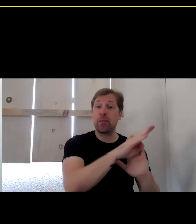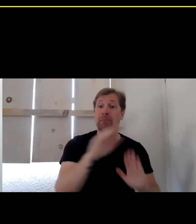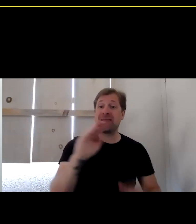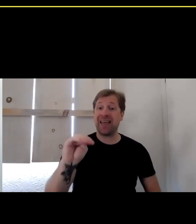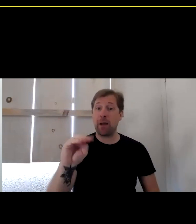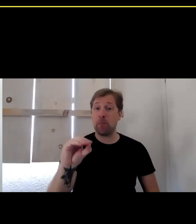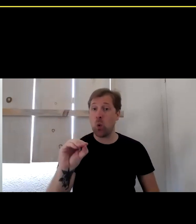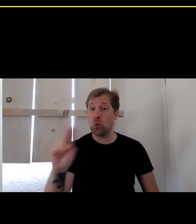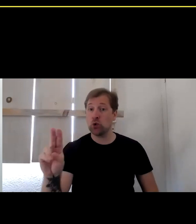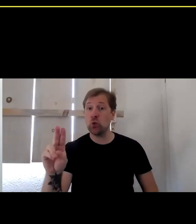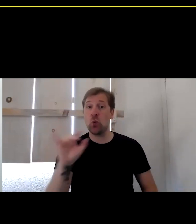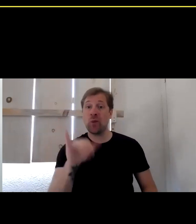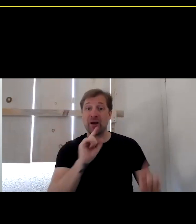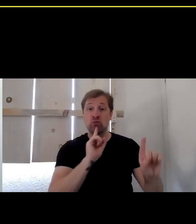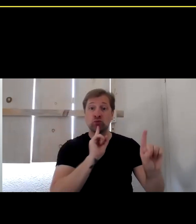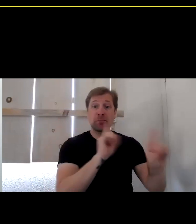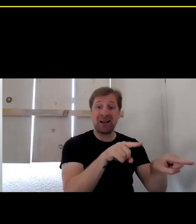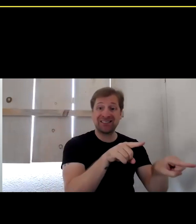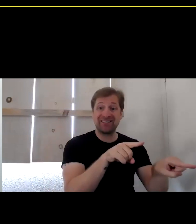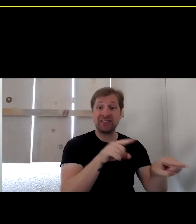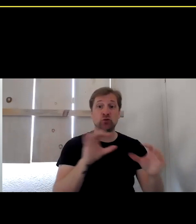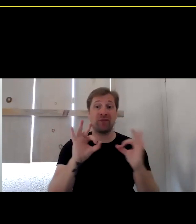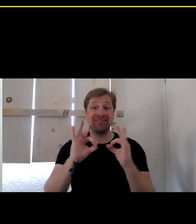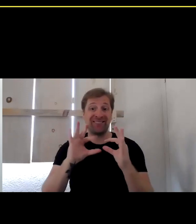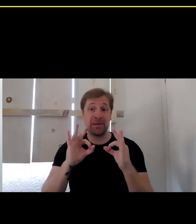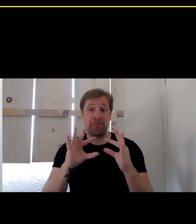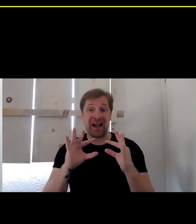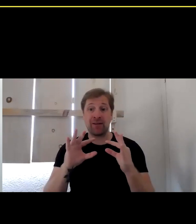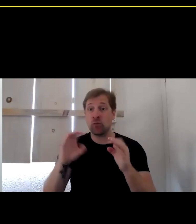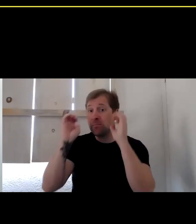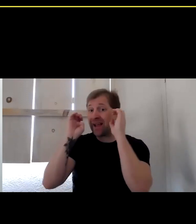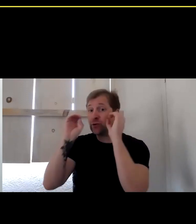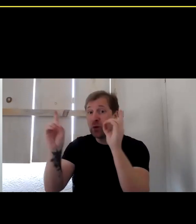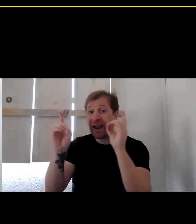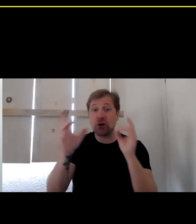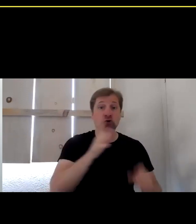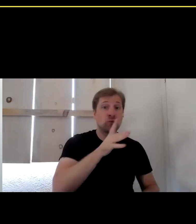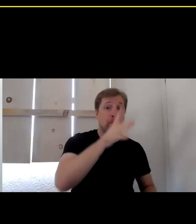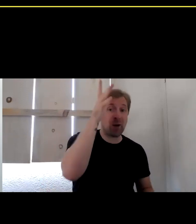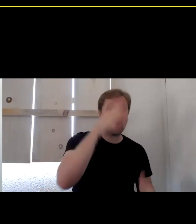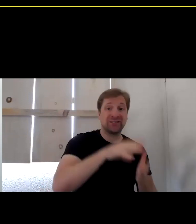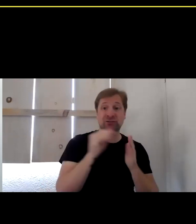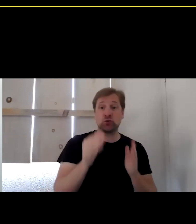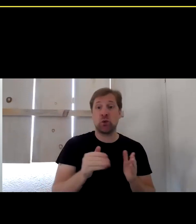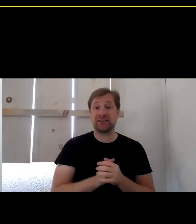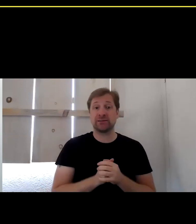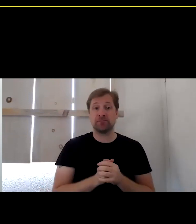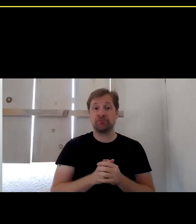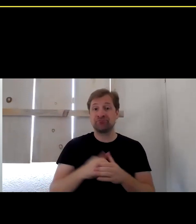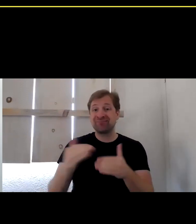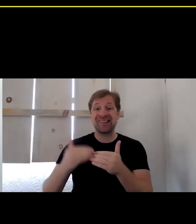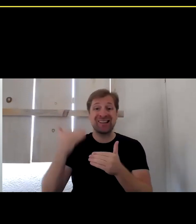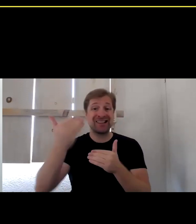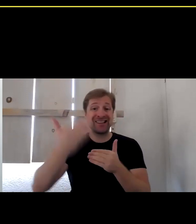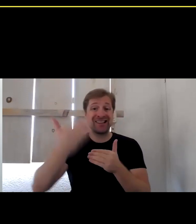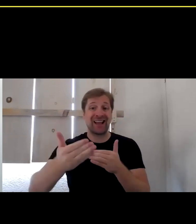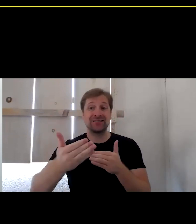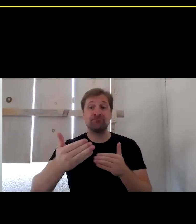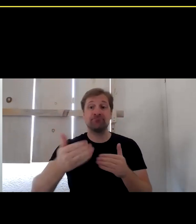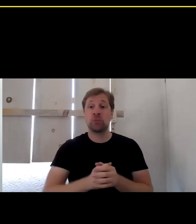with responsiveness to feedback from educators, parents, and students. Next, we will